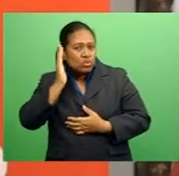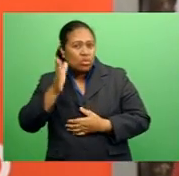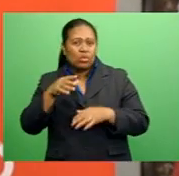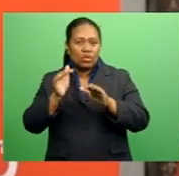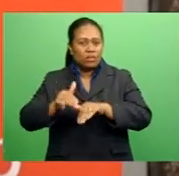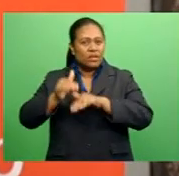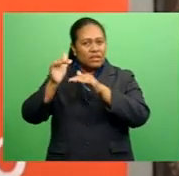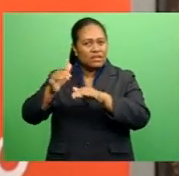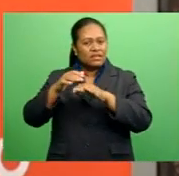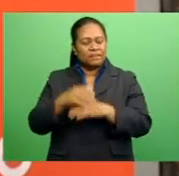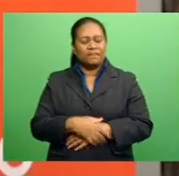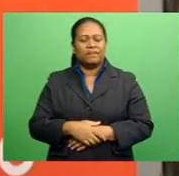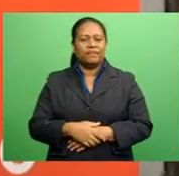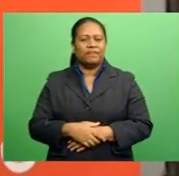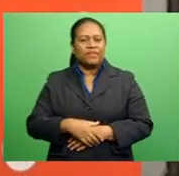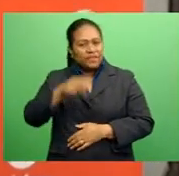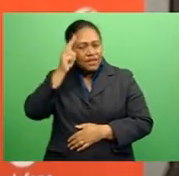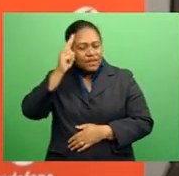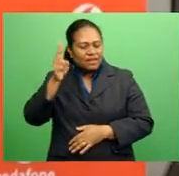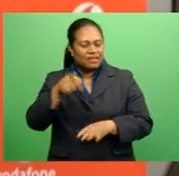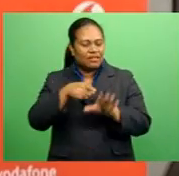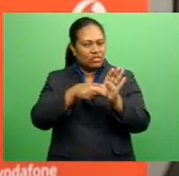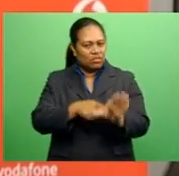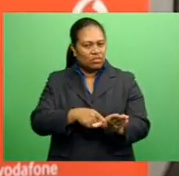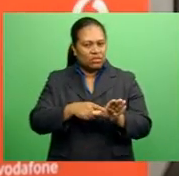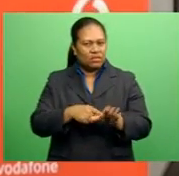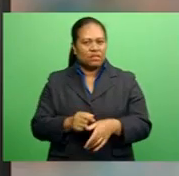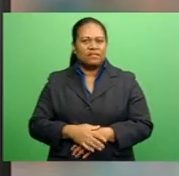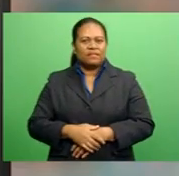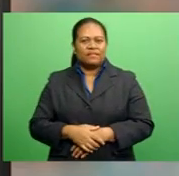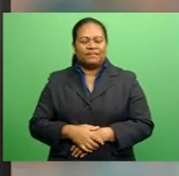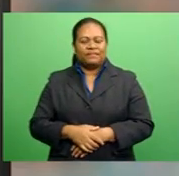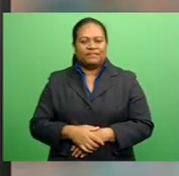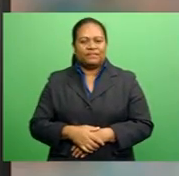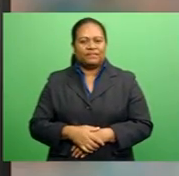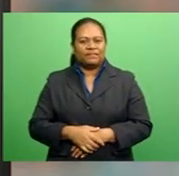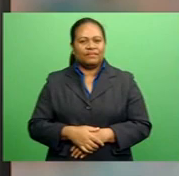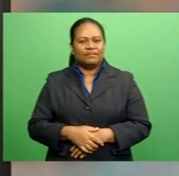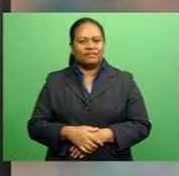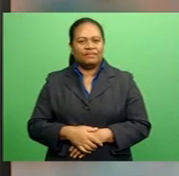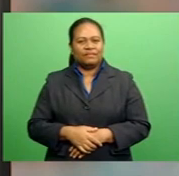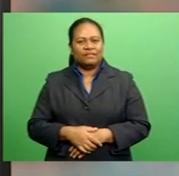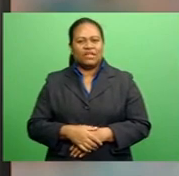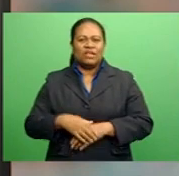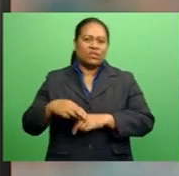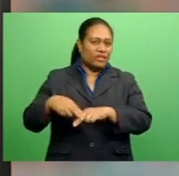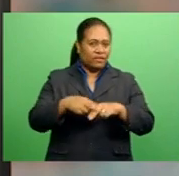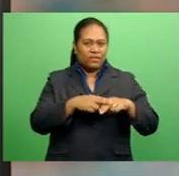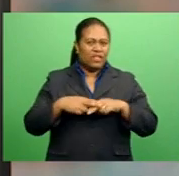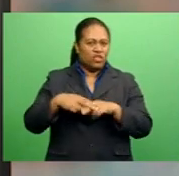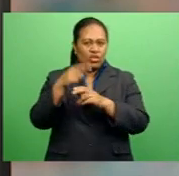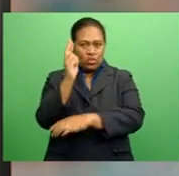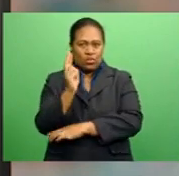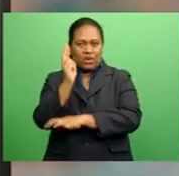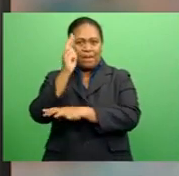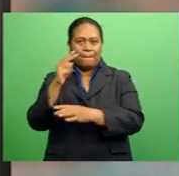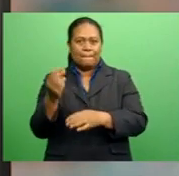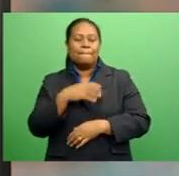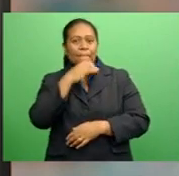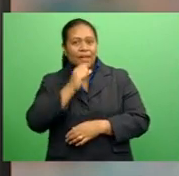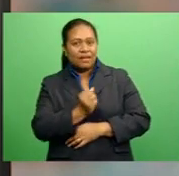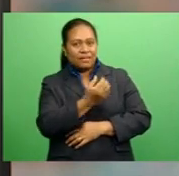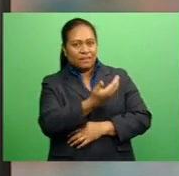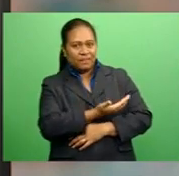festivals, and national youth and senior competitions. Fiji Mbati reps William Kikau and